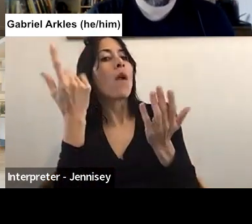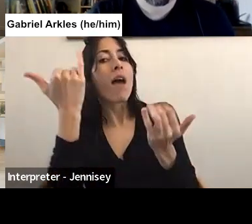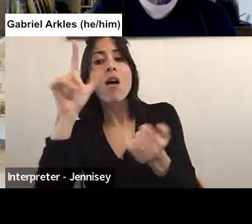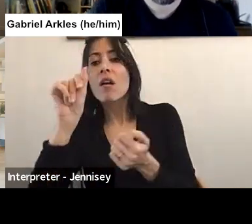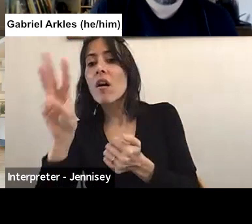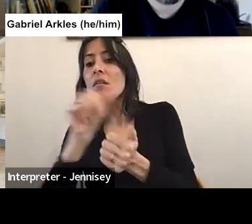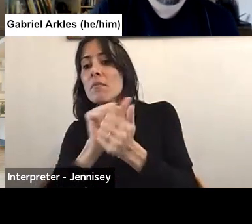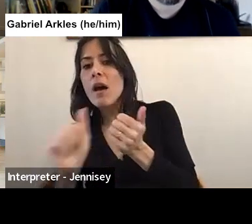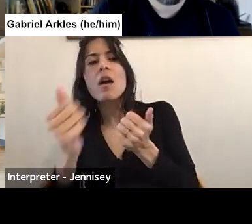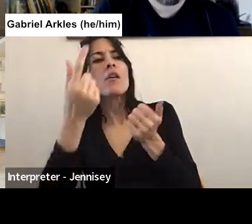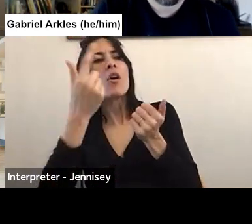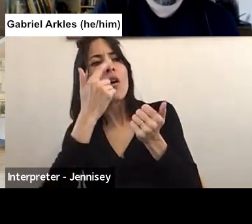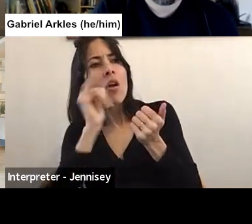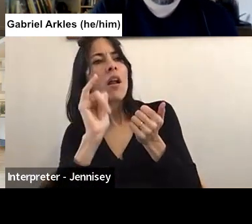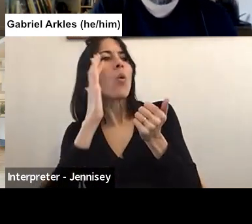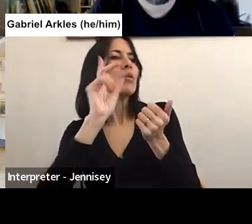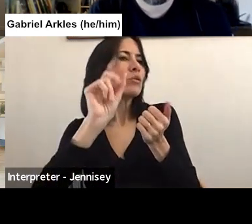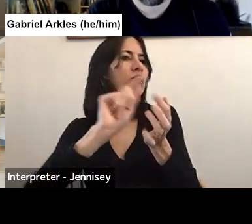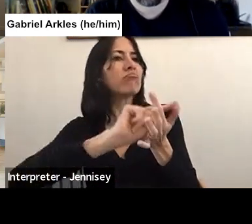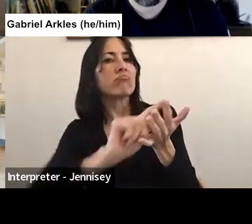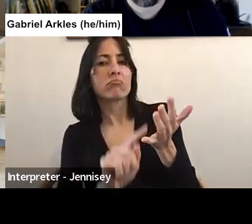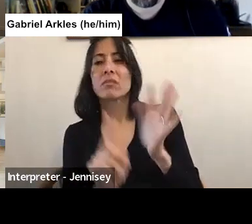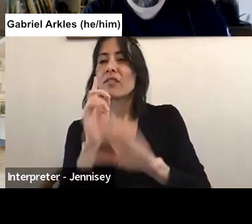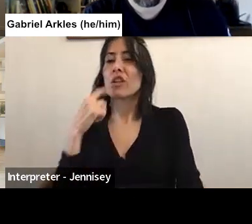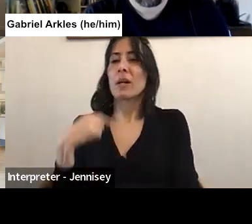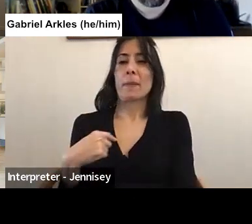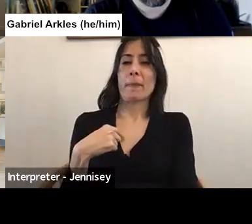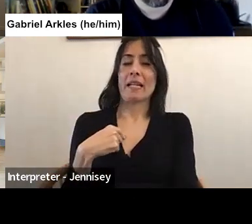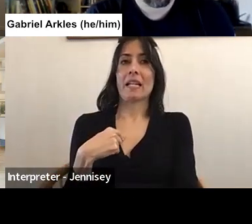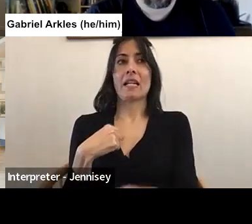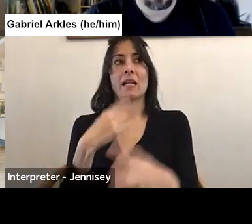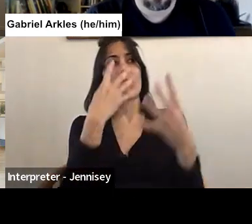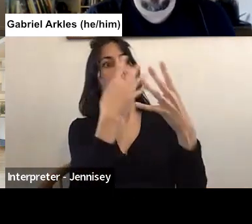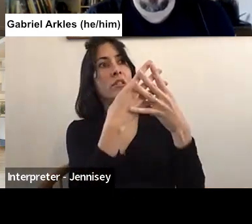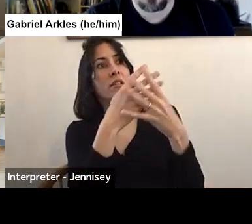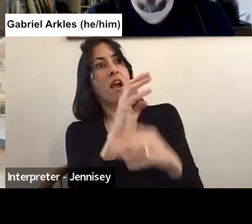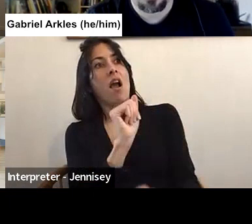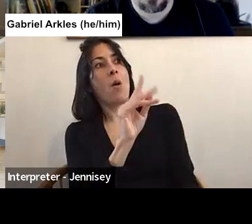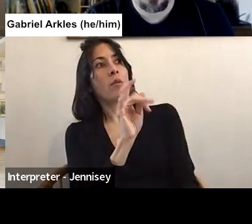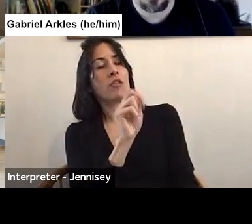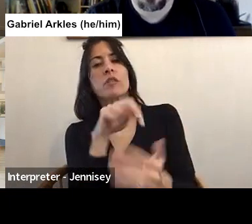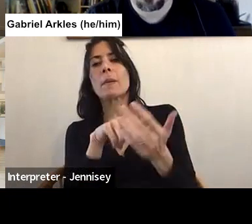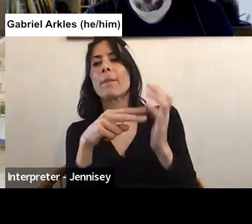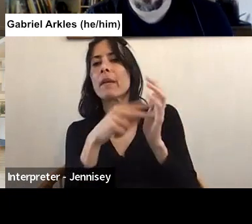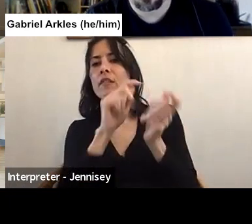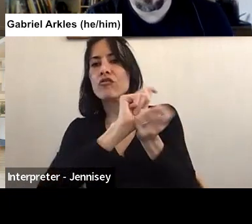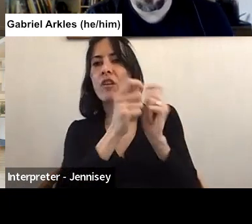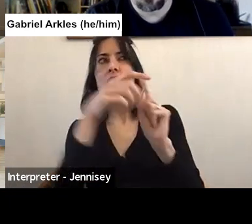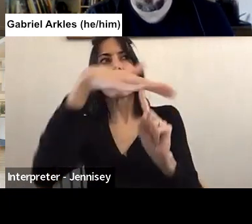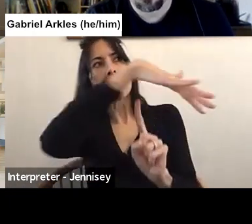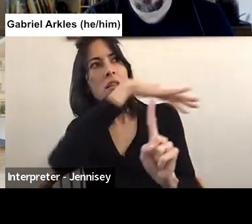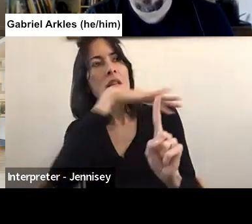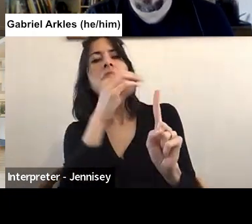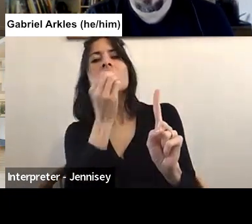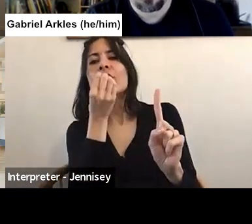like changing the conditions, right? Offering program that's going to keep you healthy and whole, while at the